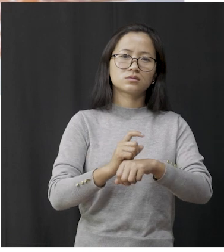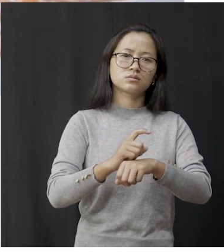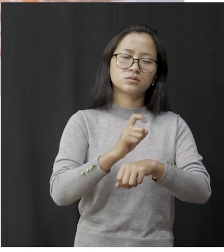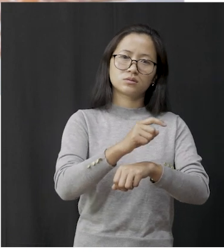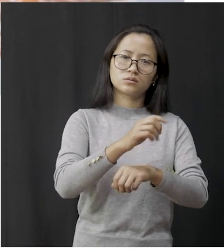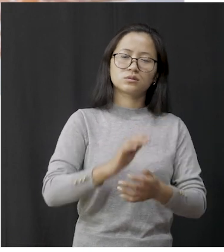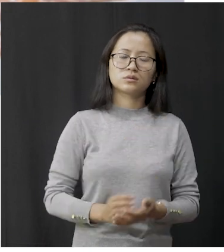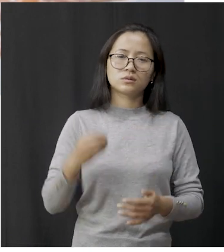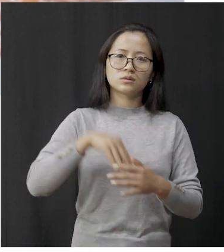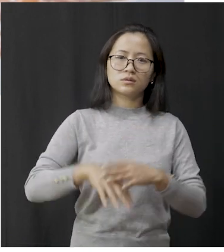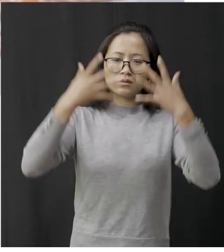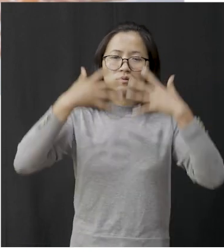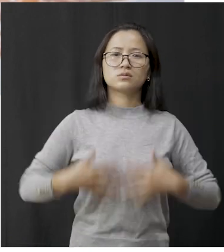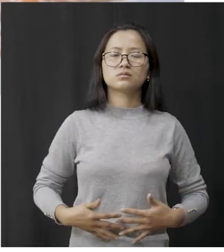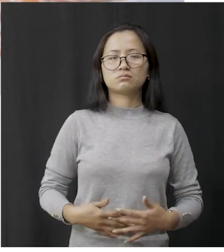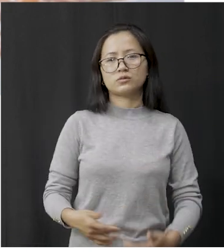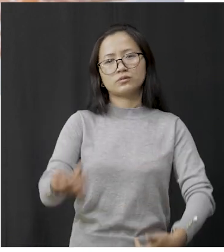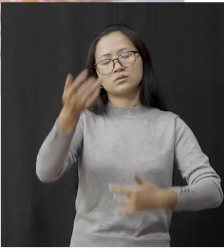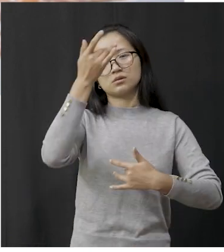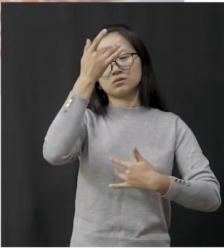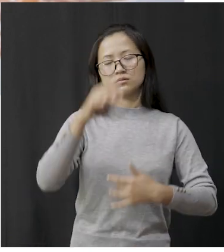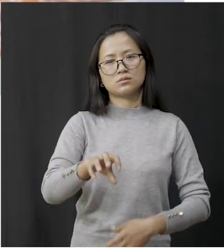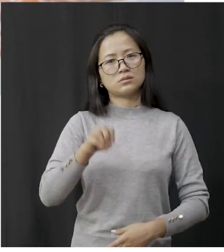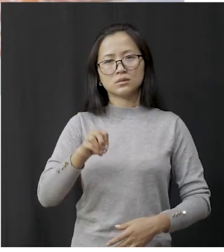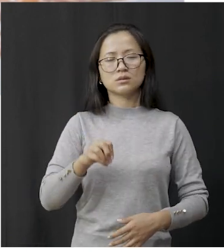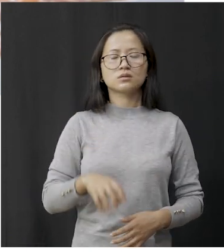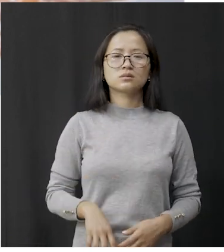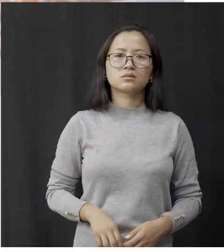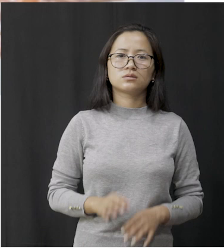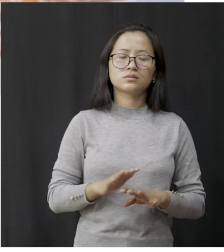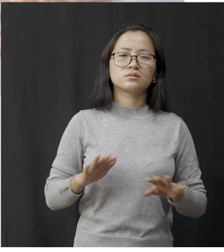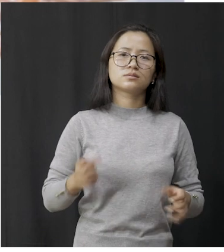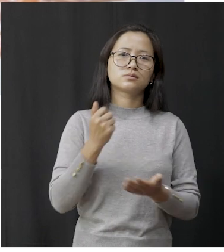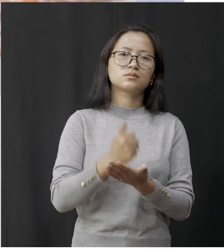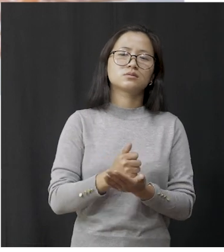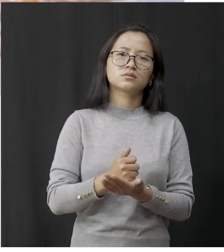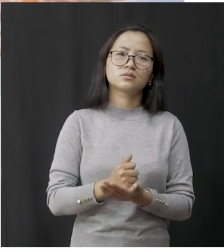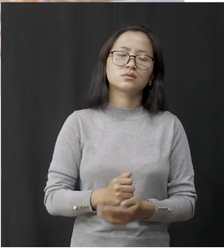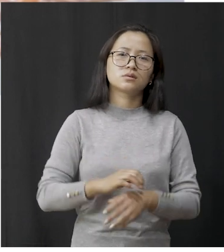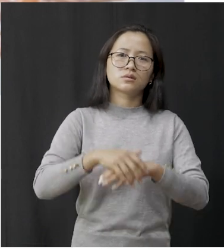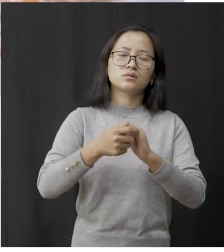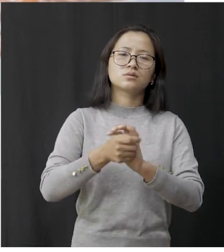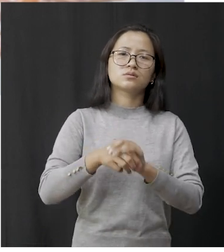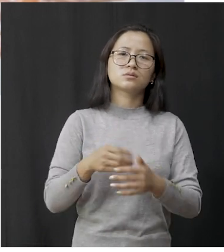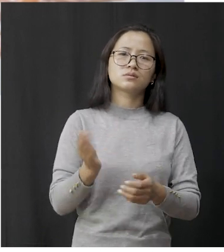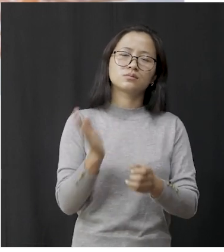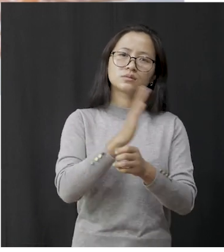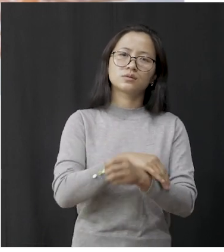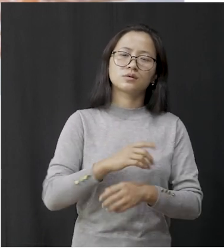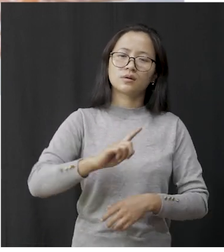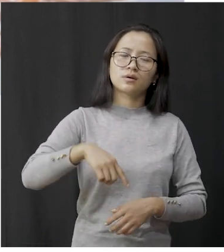inside our body and we get sick. So students, we should wash our hand